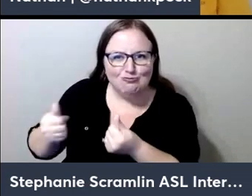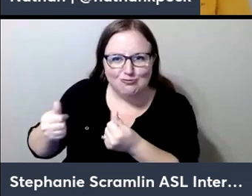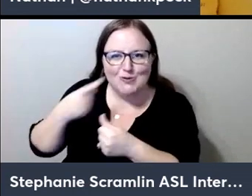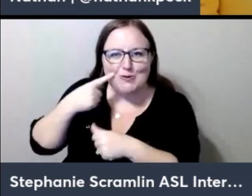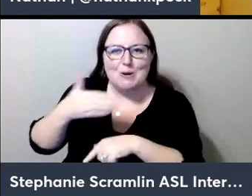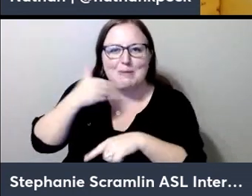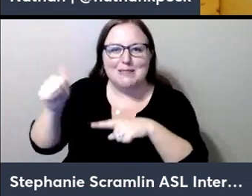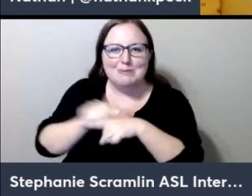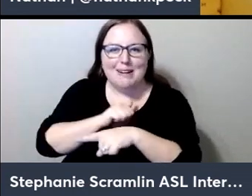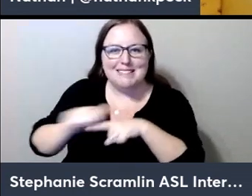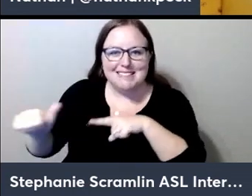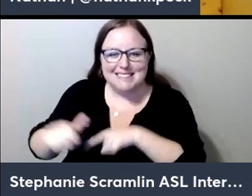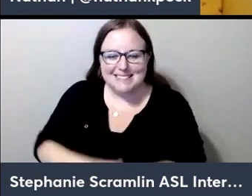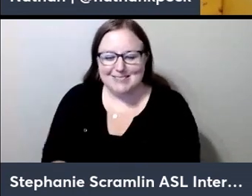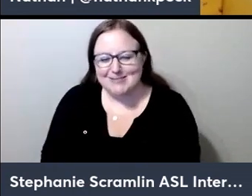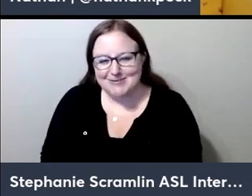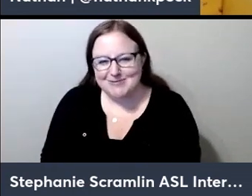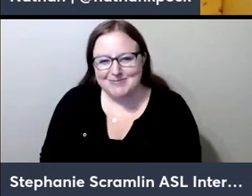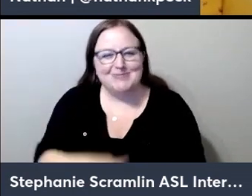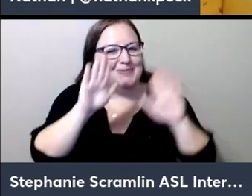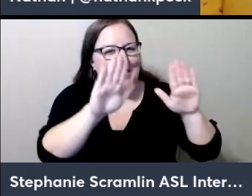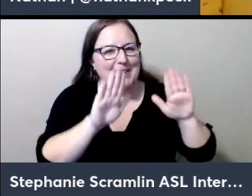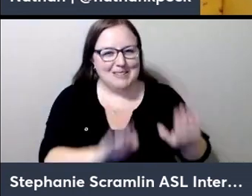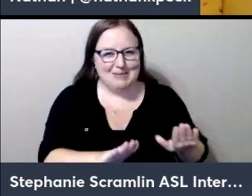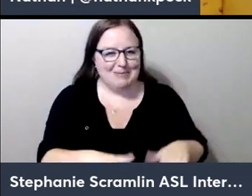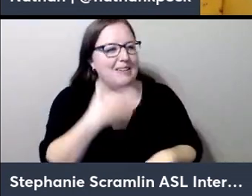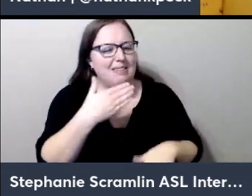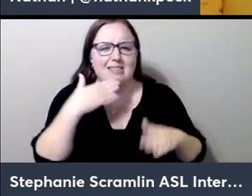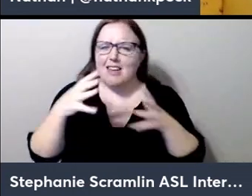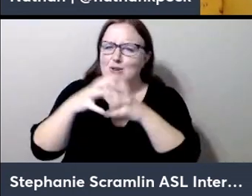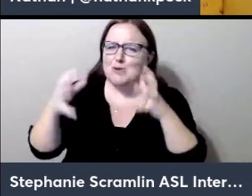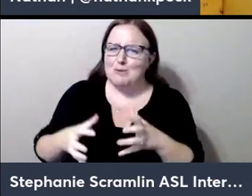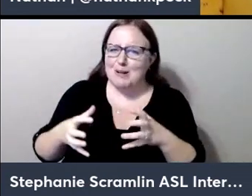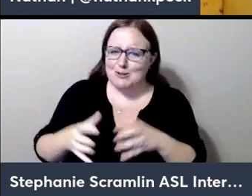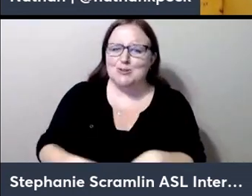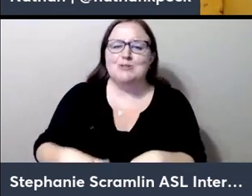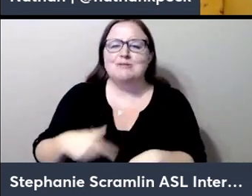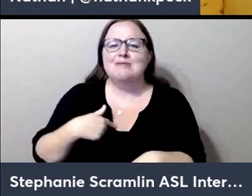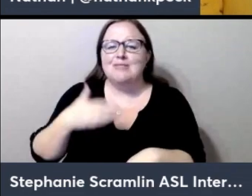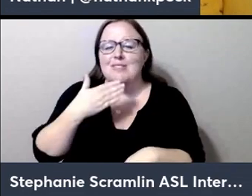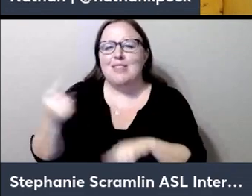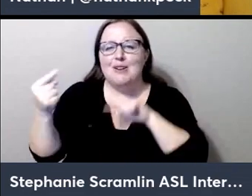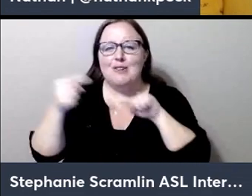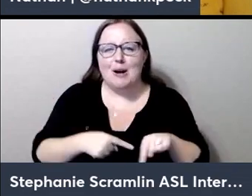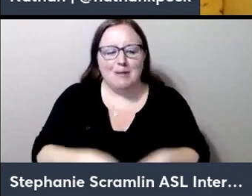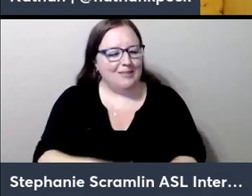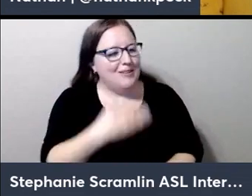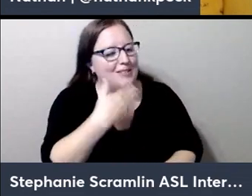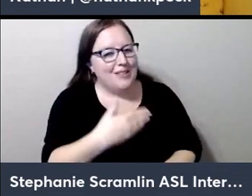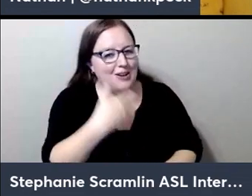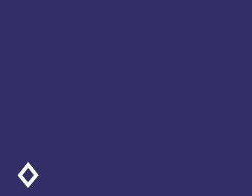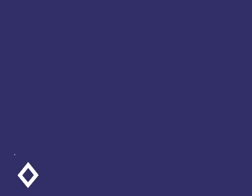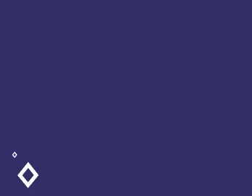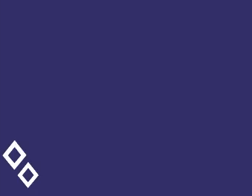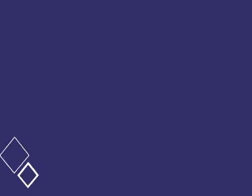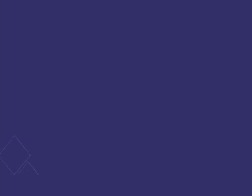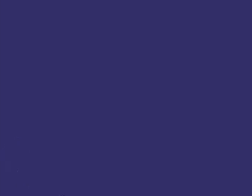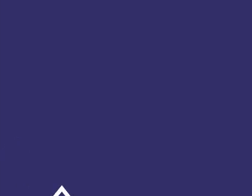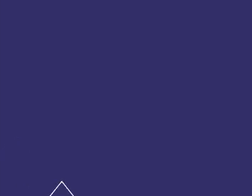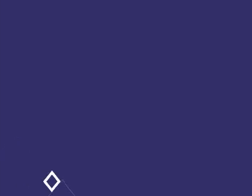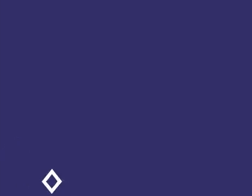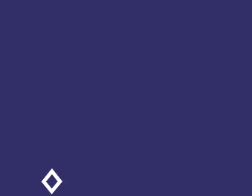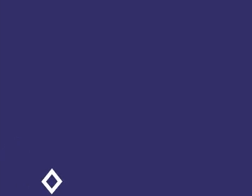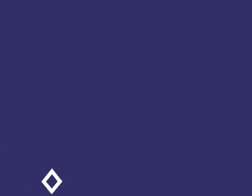practices. Awesome. Yeah. Thanks so much, Karthik. It's great to have you on. Thank you, Nathan. Thanks, Jordan.